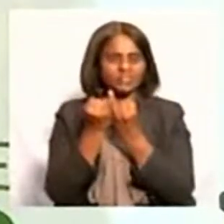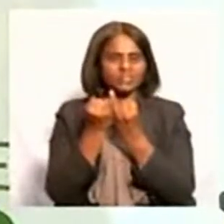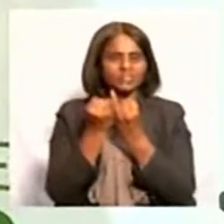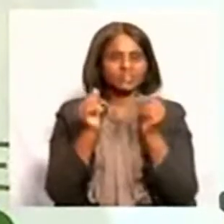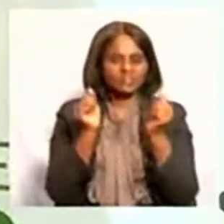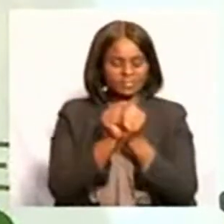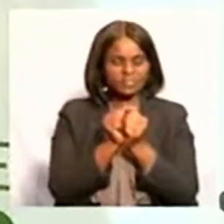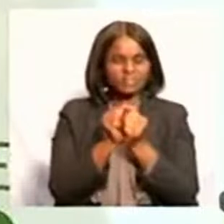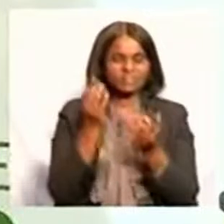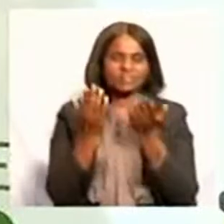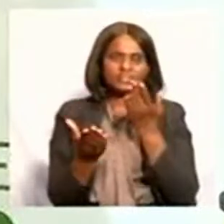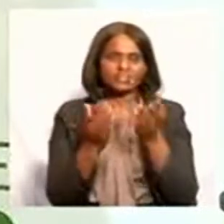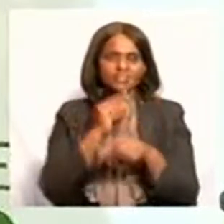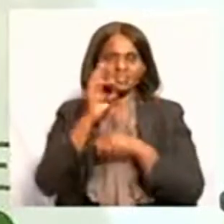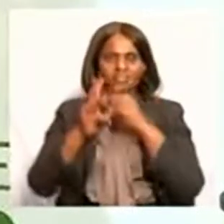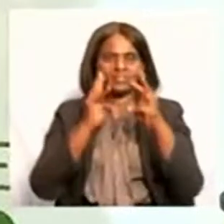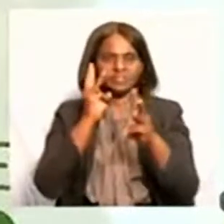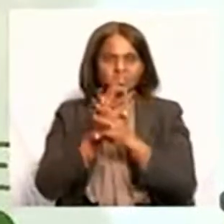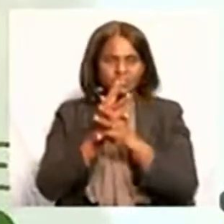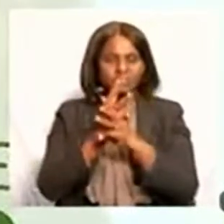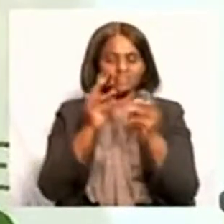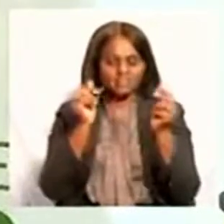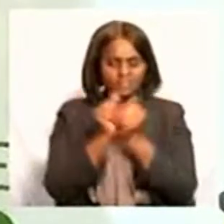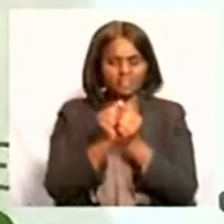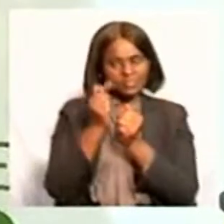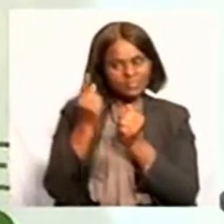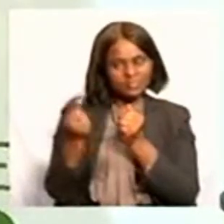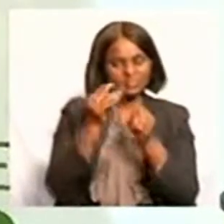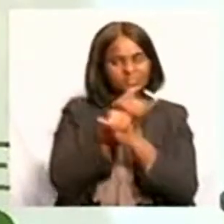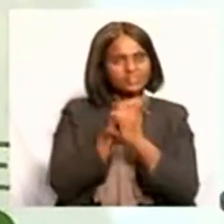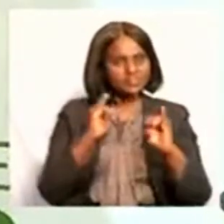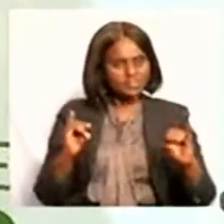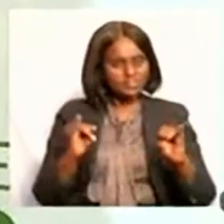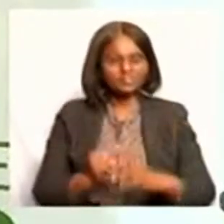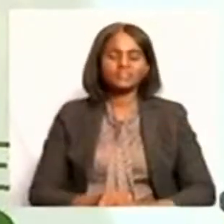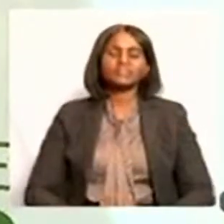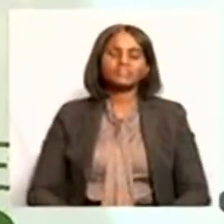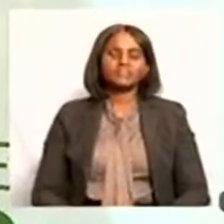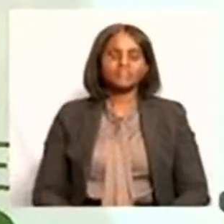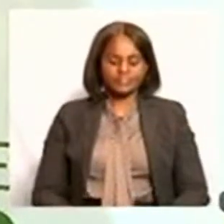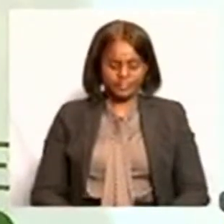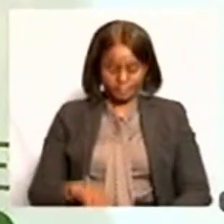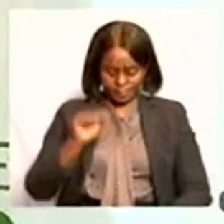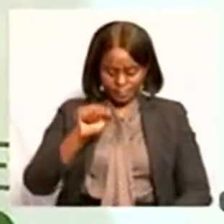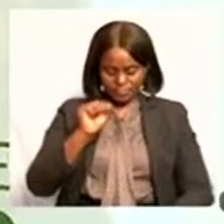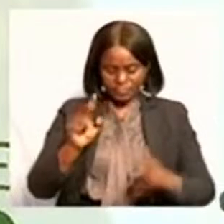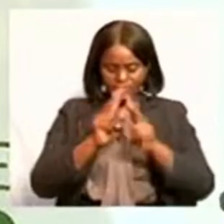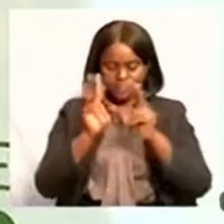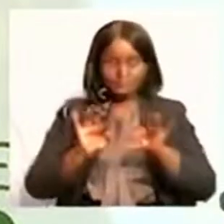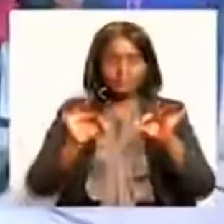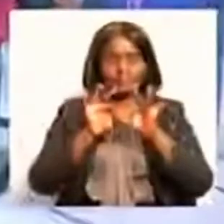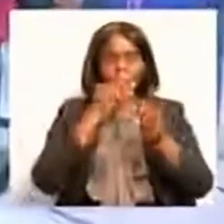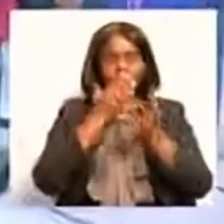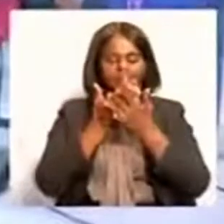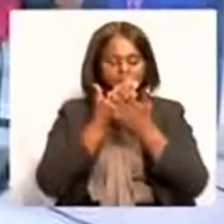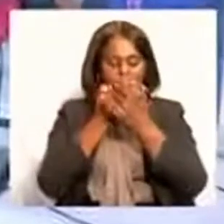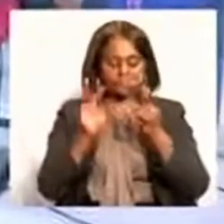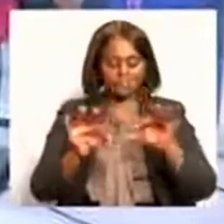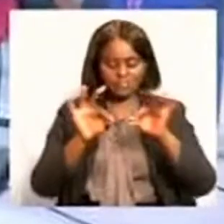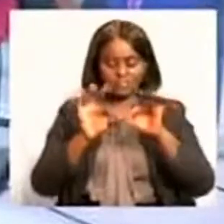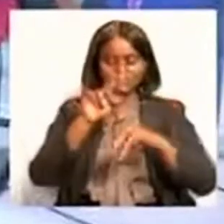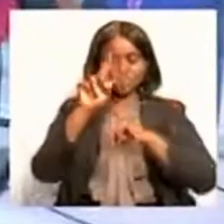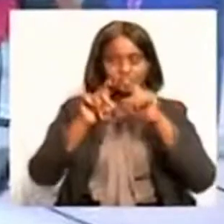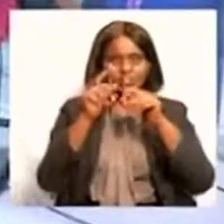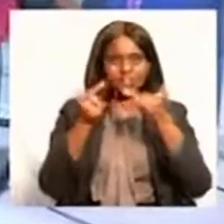and also maybe globally over in terms of independence? That's a very important question, Julius, that you've asked. When